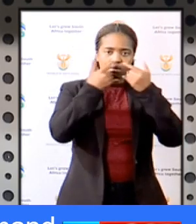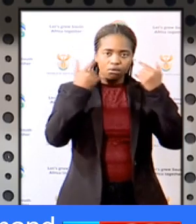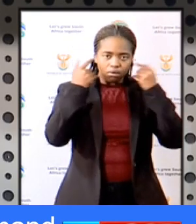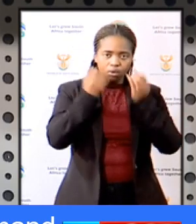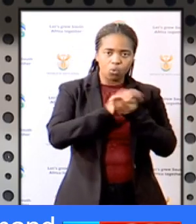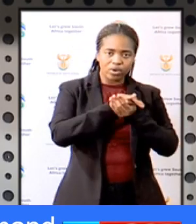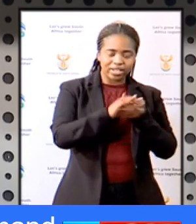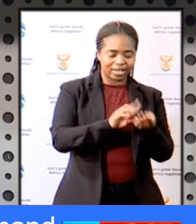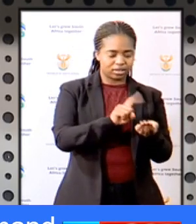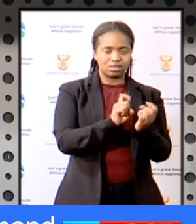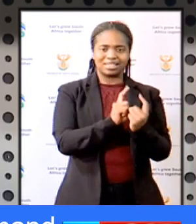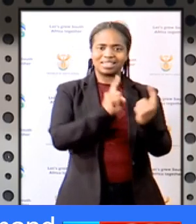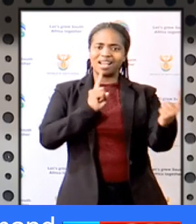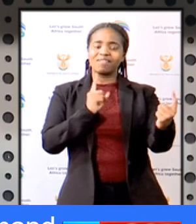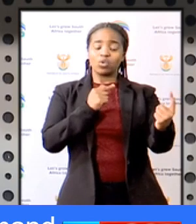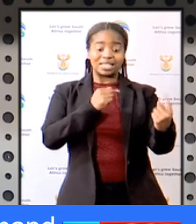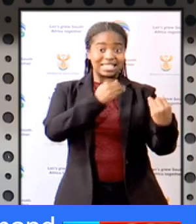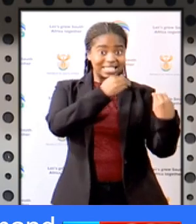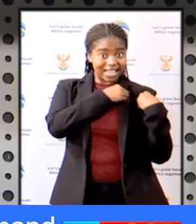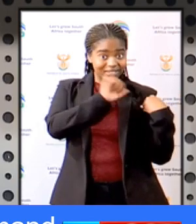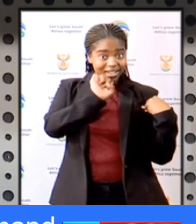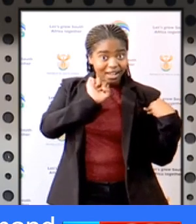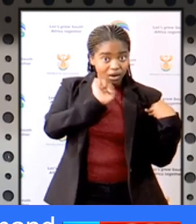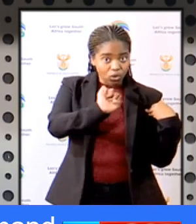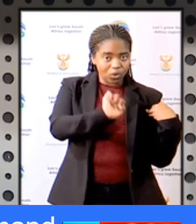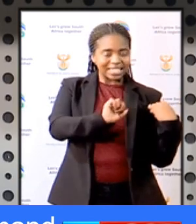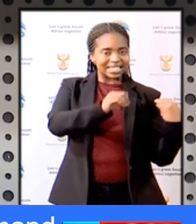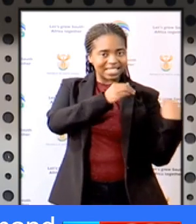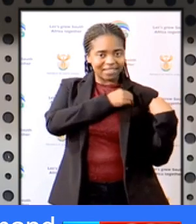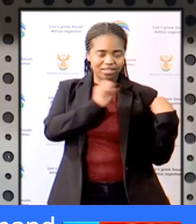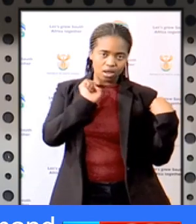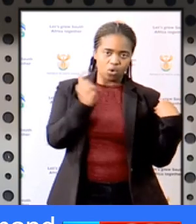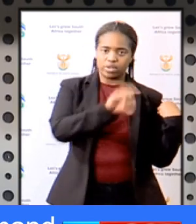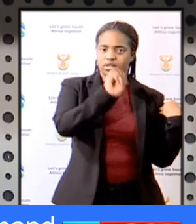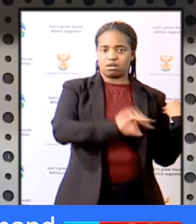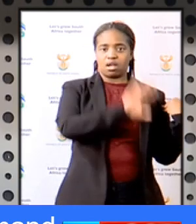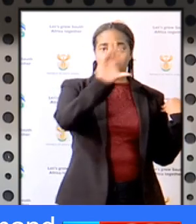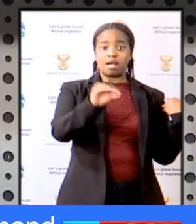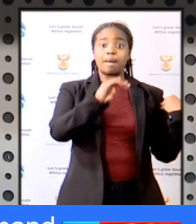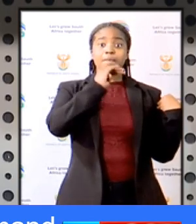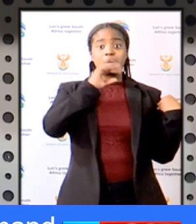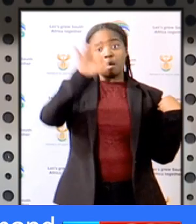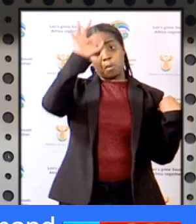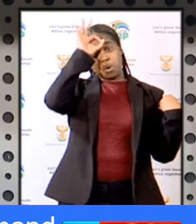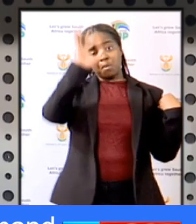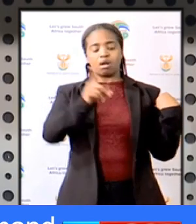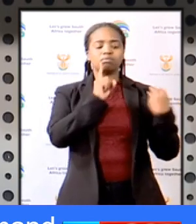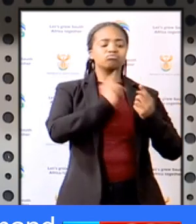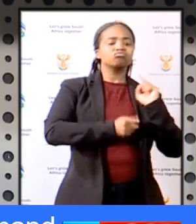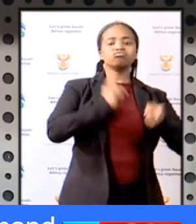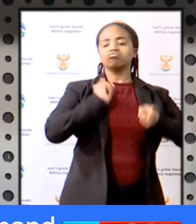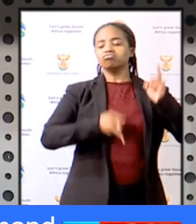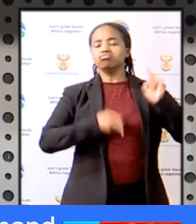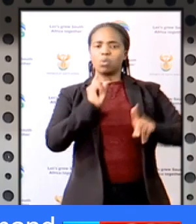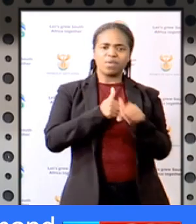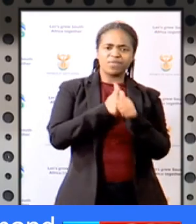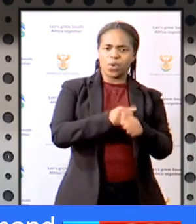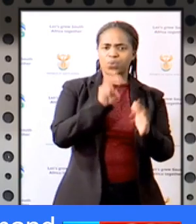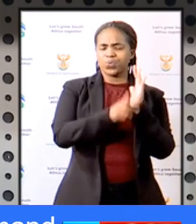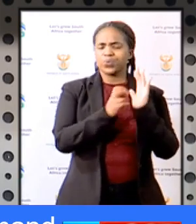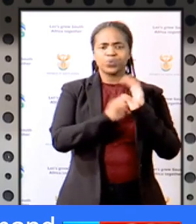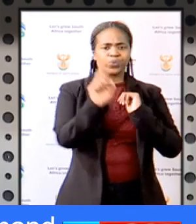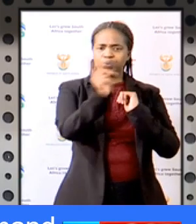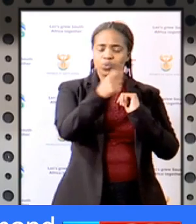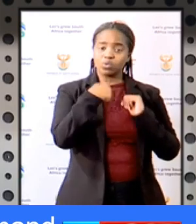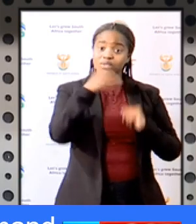the safety of the whole nation. It is not the responsibility only of the police to ensure that we are compliant. As South Africans,